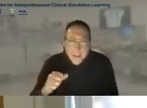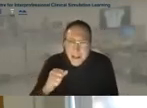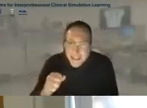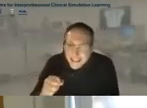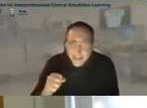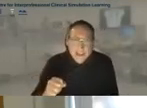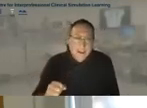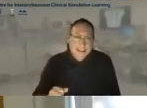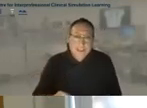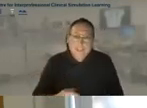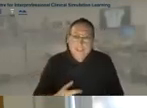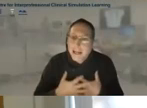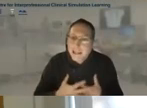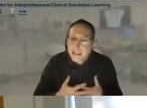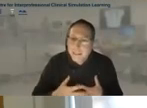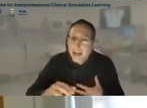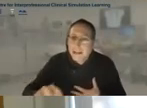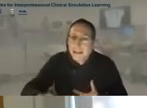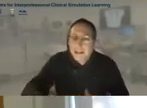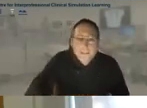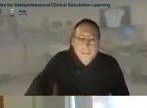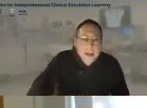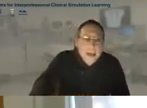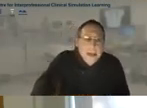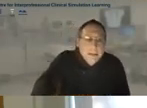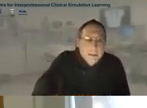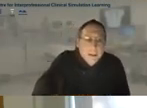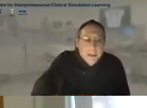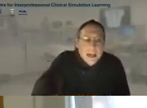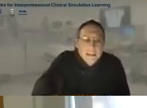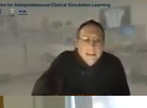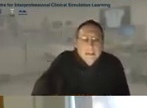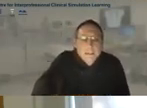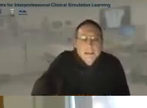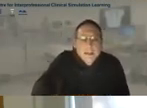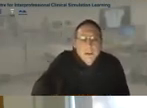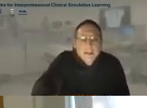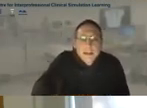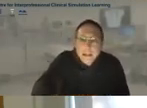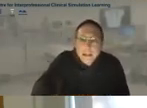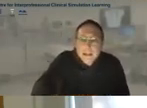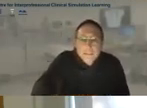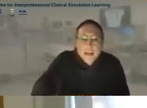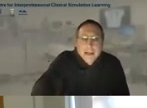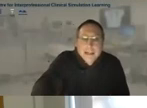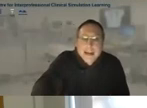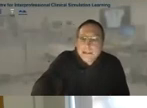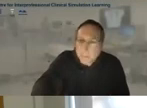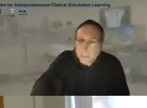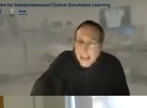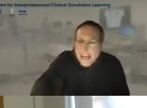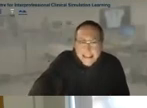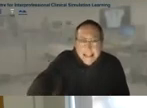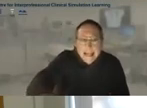The way I tend to think of it is we're just practicing the practice, huh? And so as Daisha mentioned, the way this project has